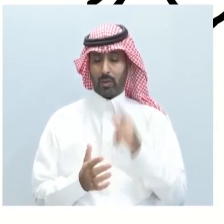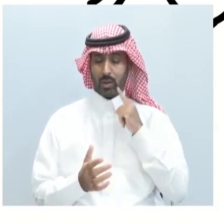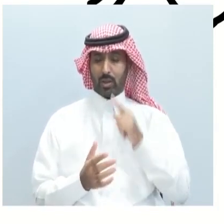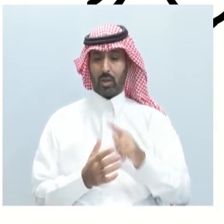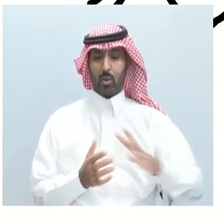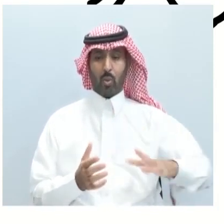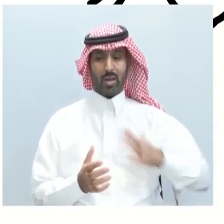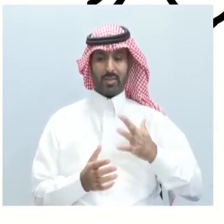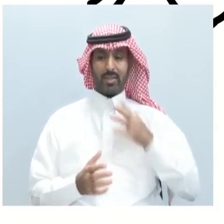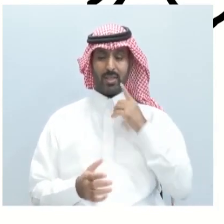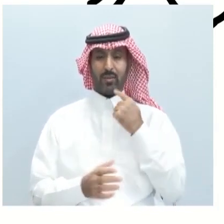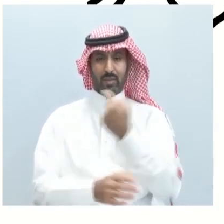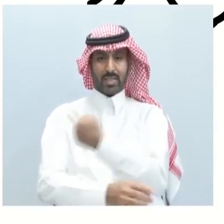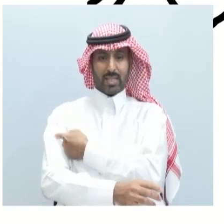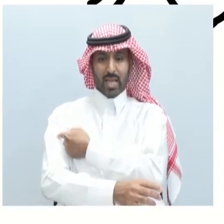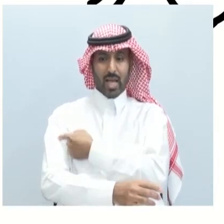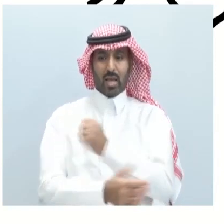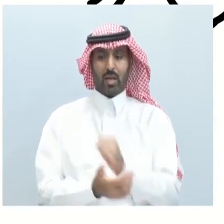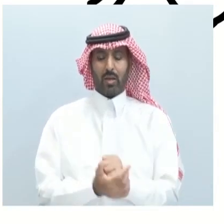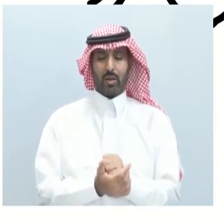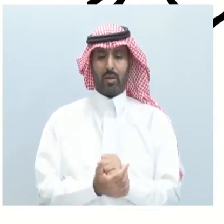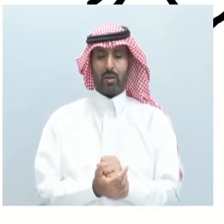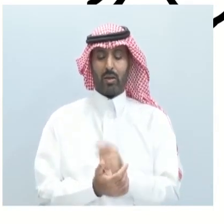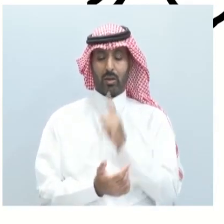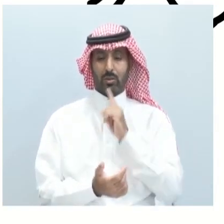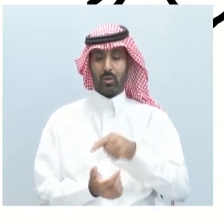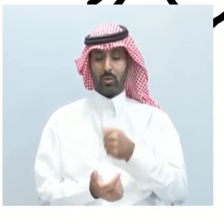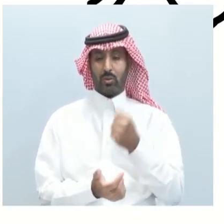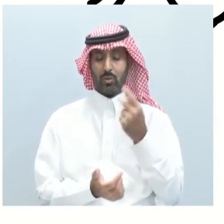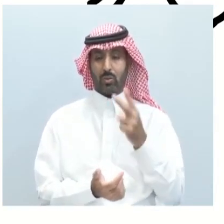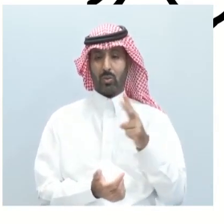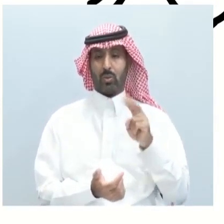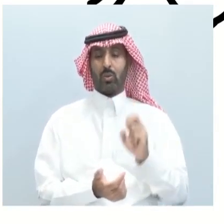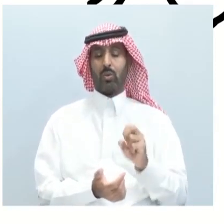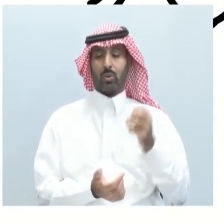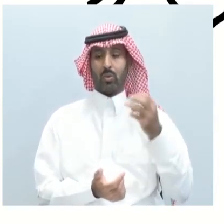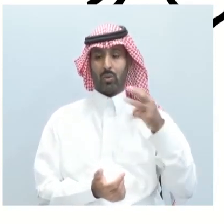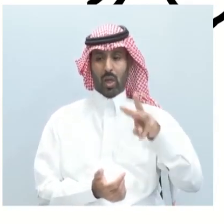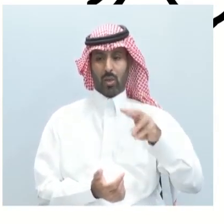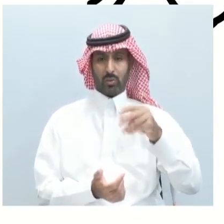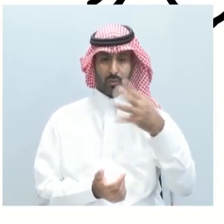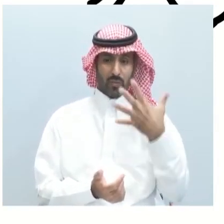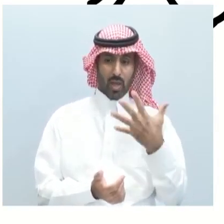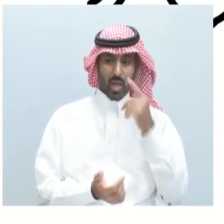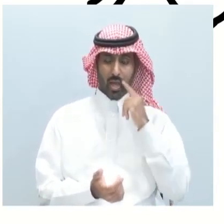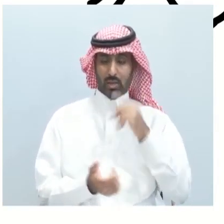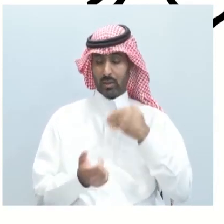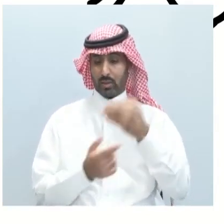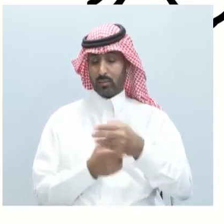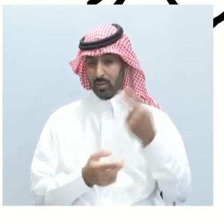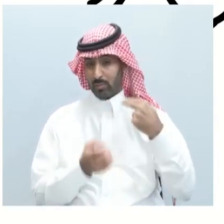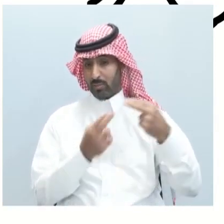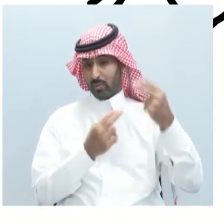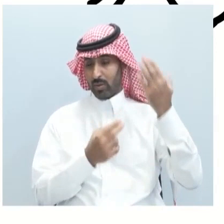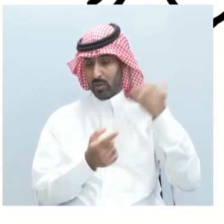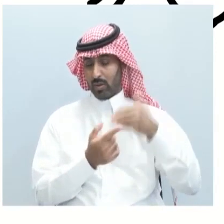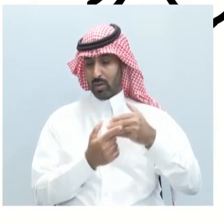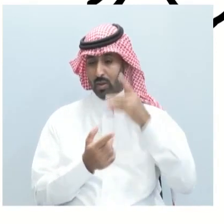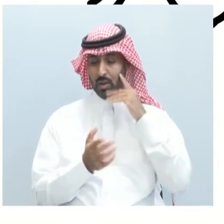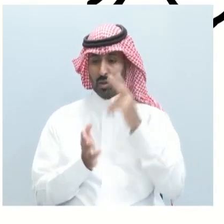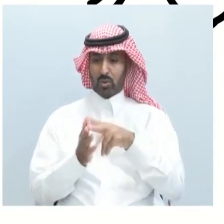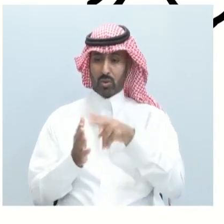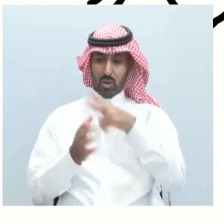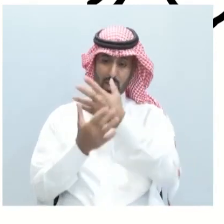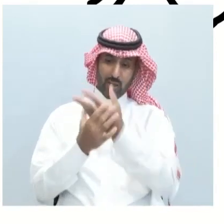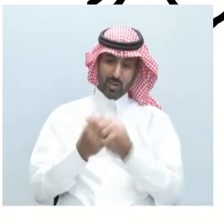Health. In January 2005, Dr. Abia and his team made medical history by separating a pair of conjoined